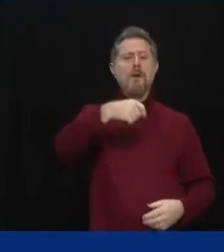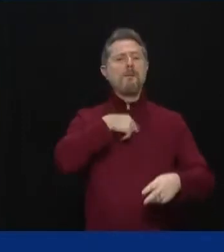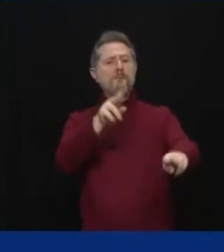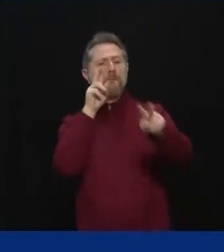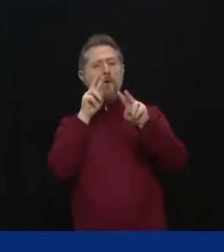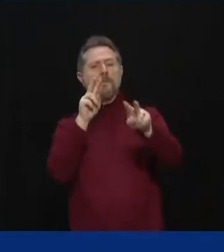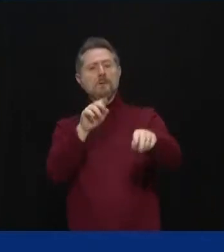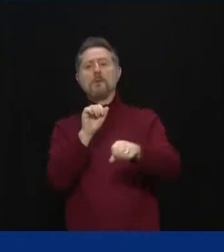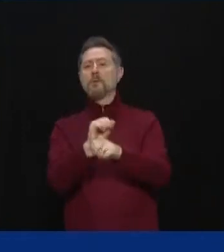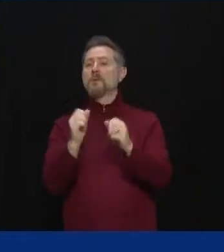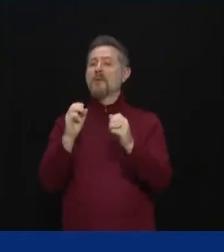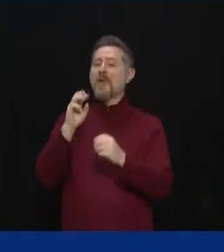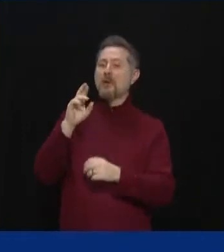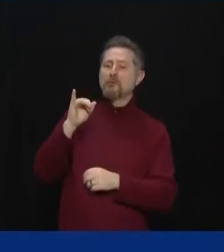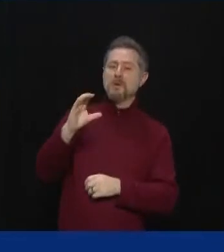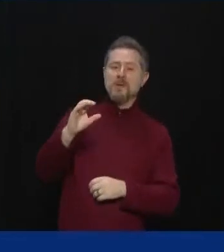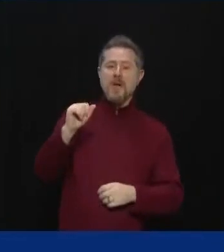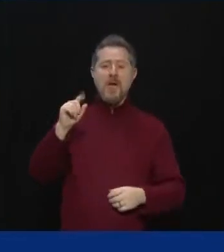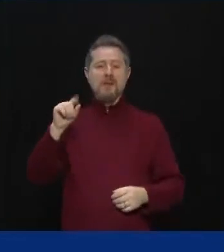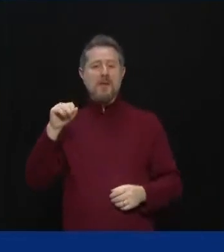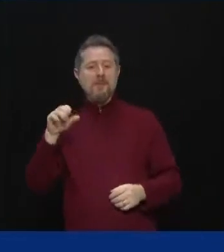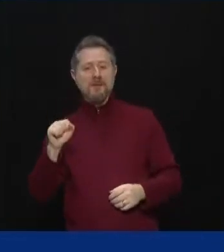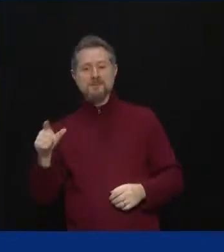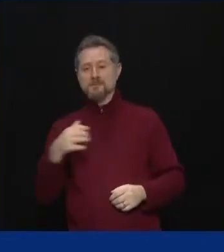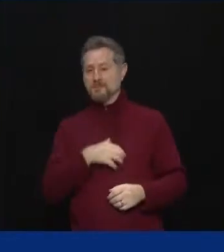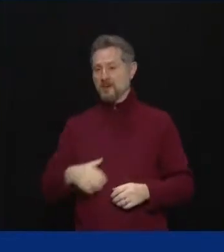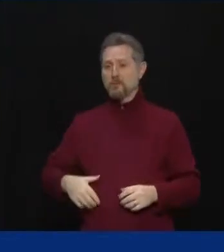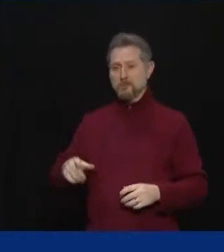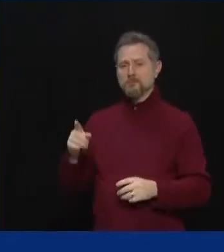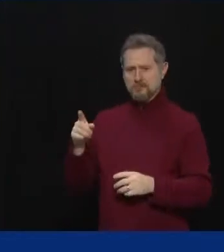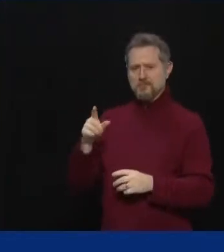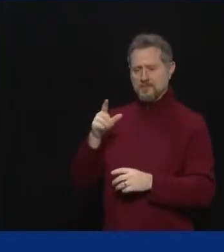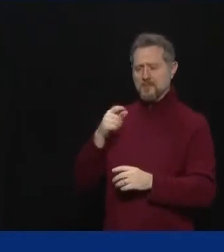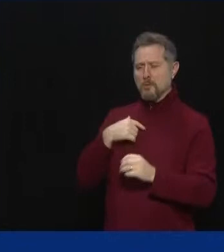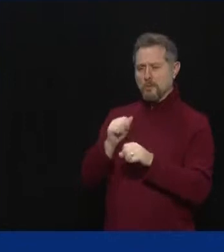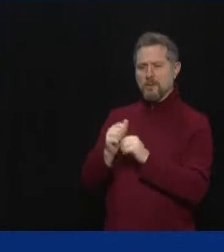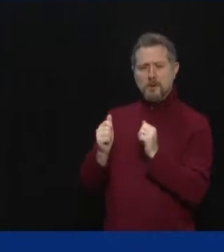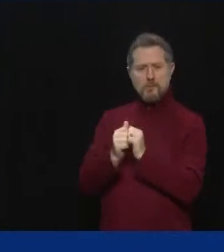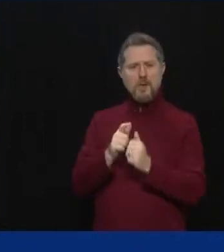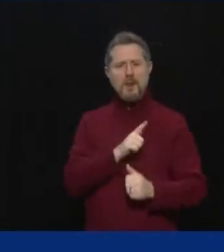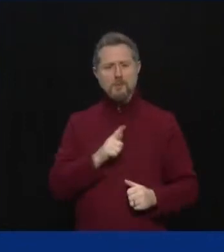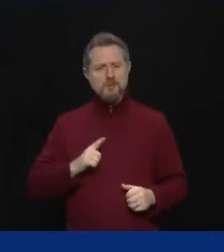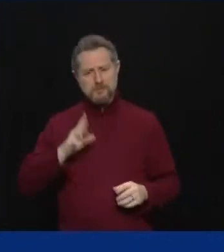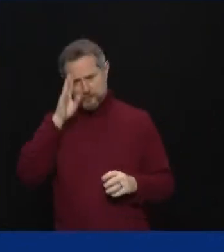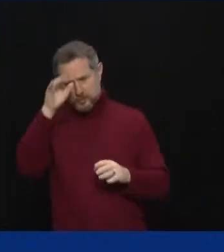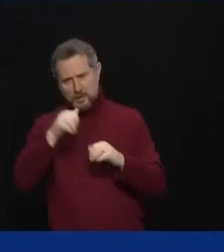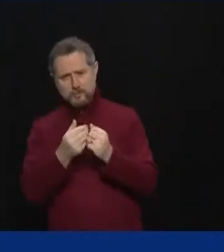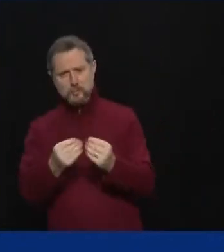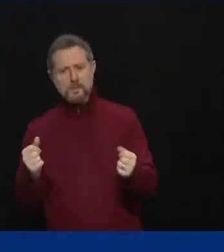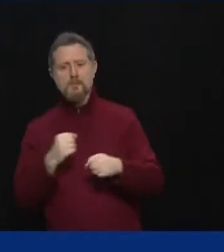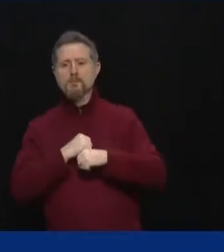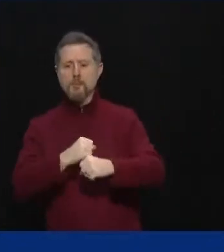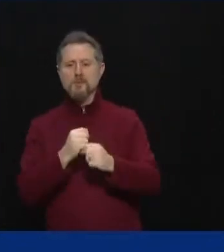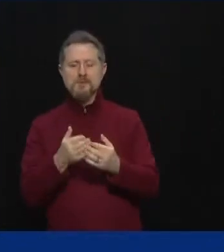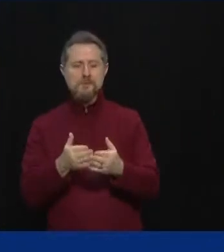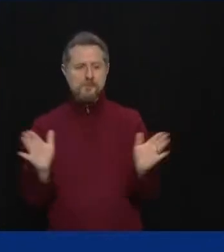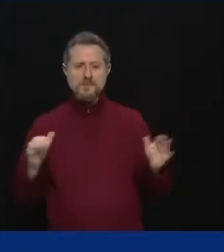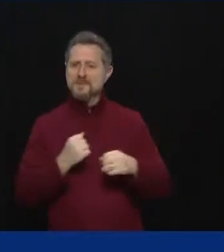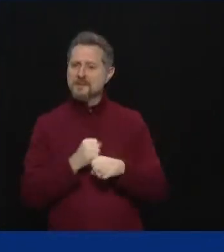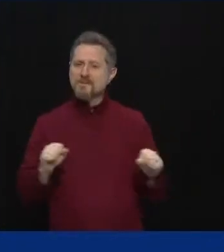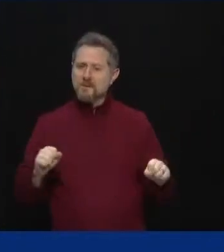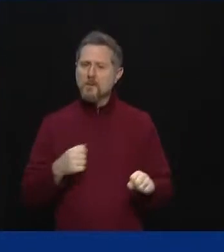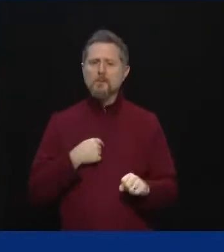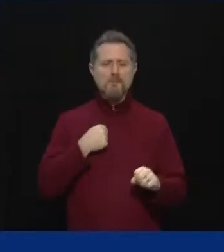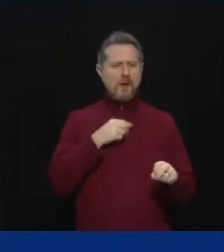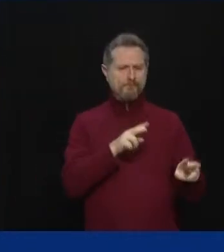and our members of the legislature to come up with the right solutions to protect public safety. So we are looking at everything.